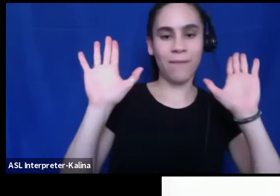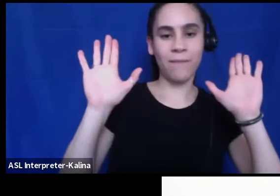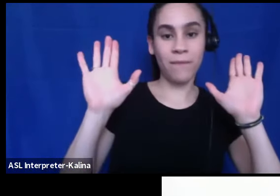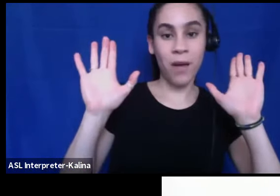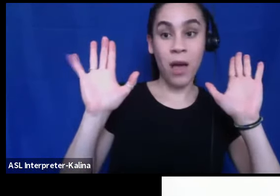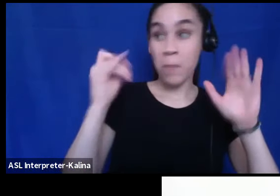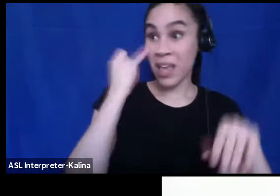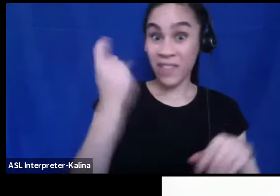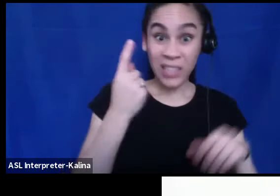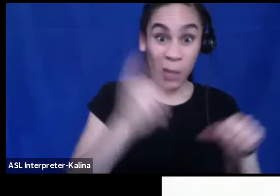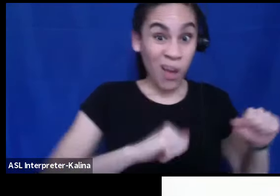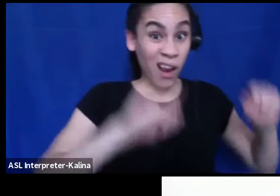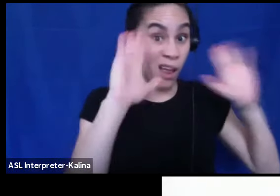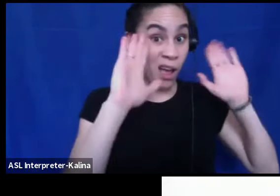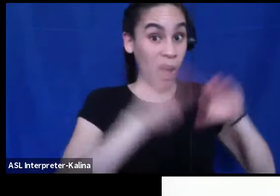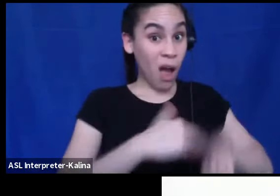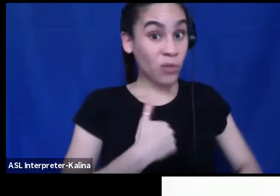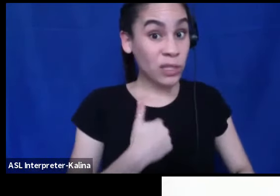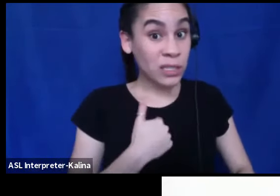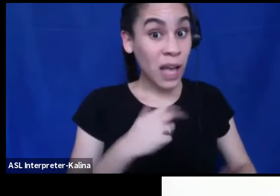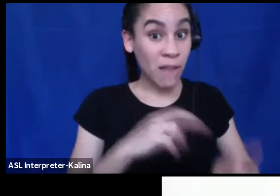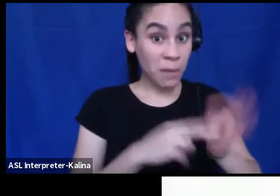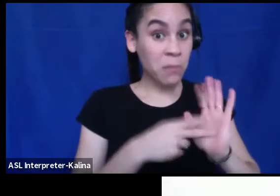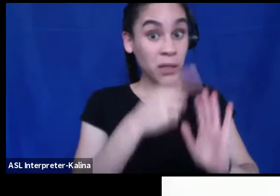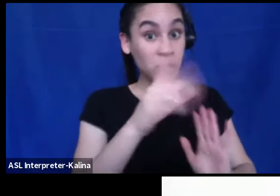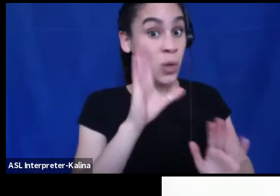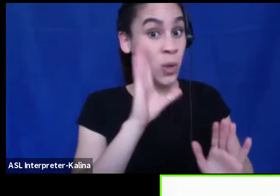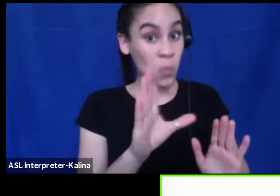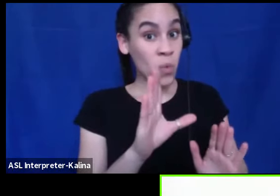gave up on you? Would you be where you are?